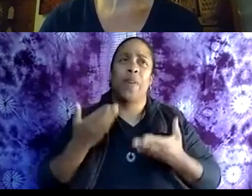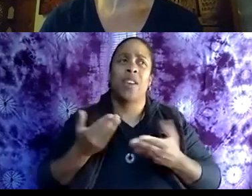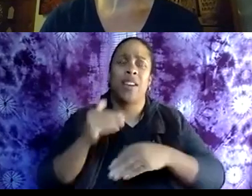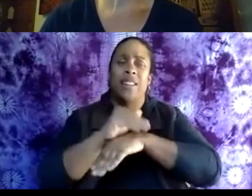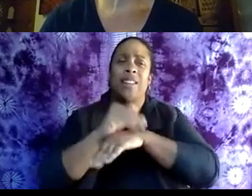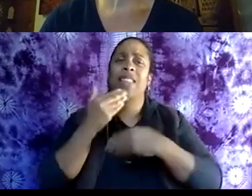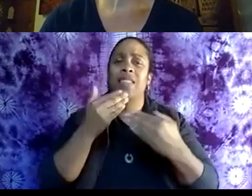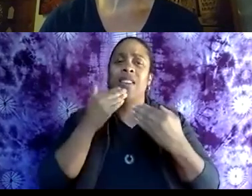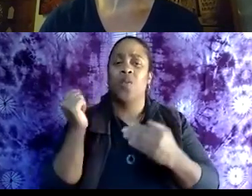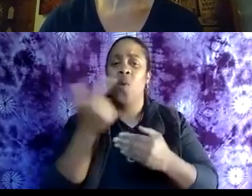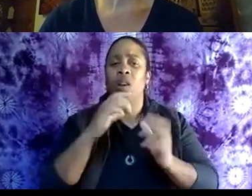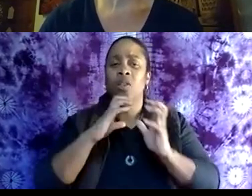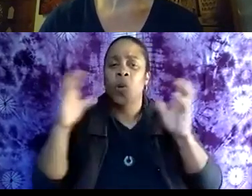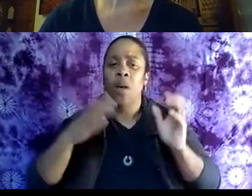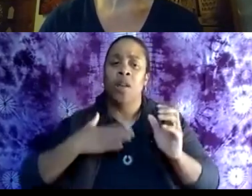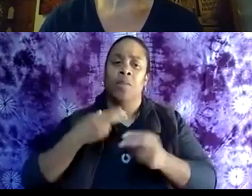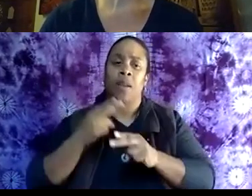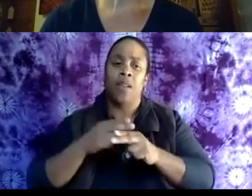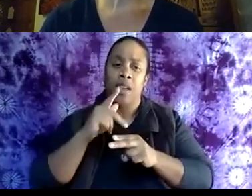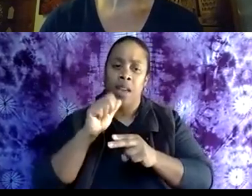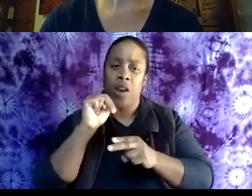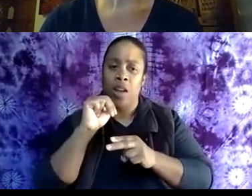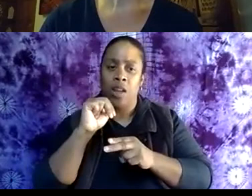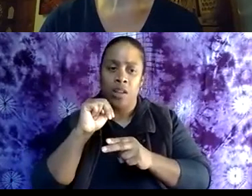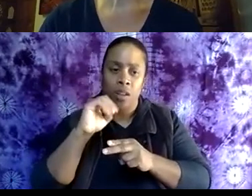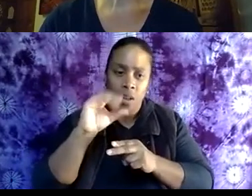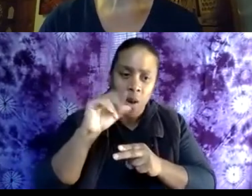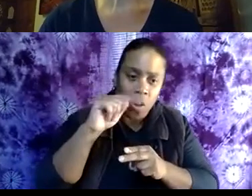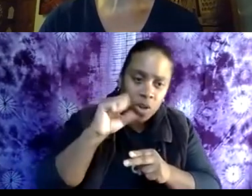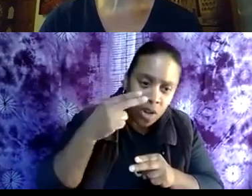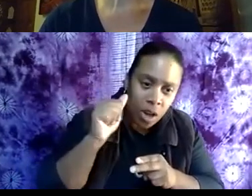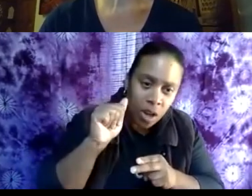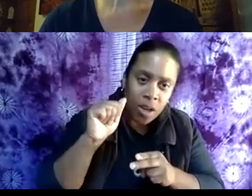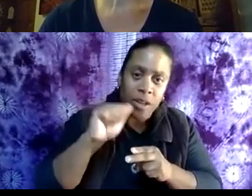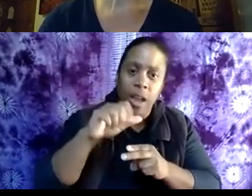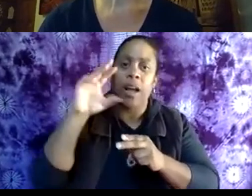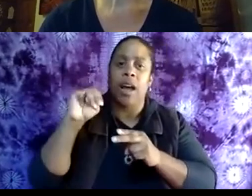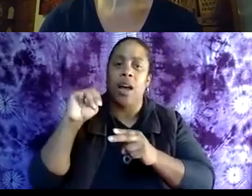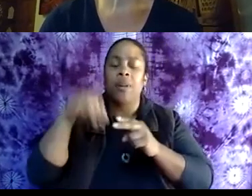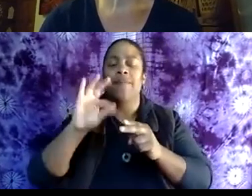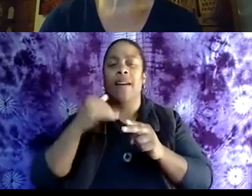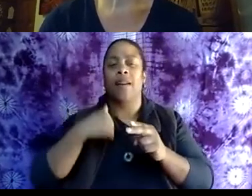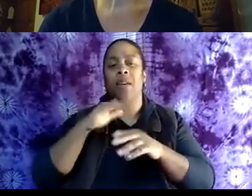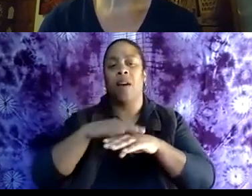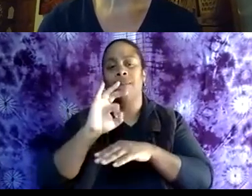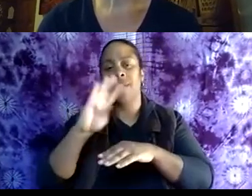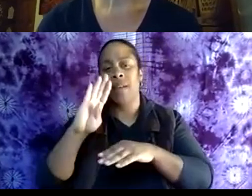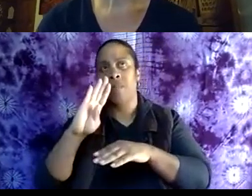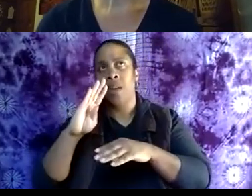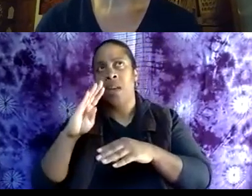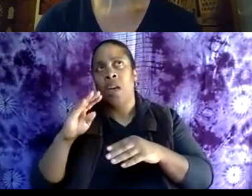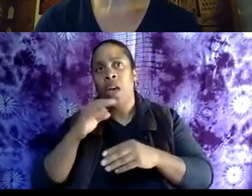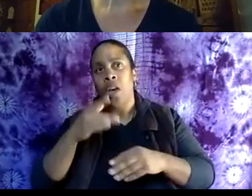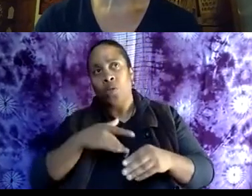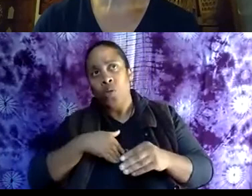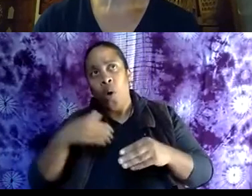much. My name again is Karen Coccia with KarenCoccia.com. You can find me on Facebook at Soul Alignment with